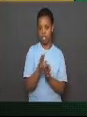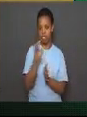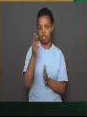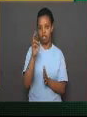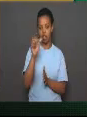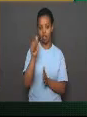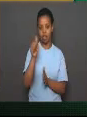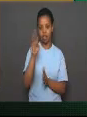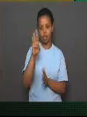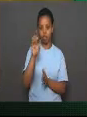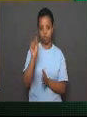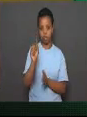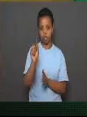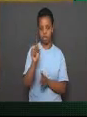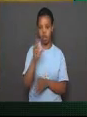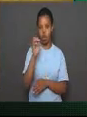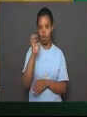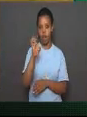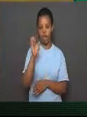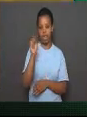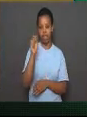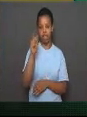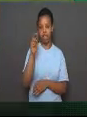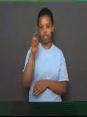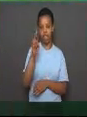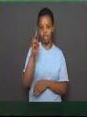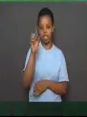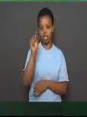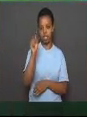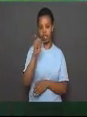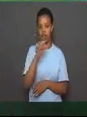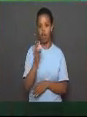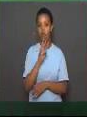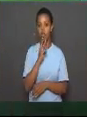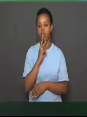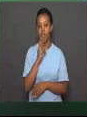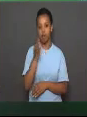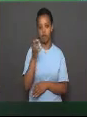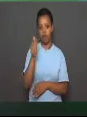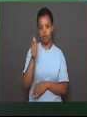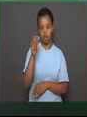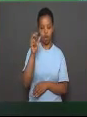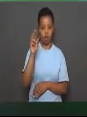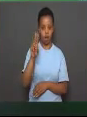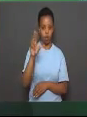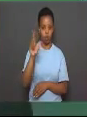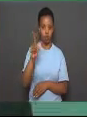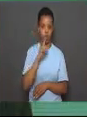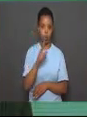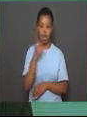crabs, oysters, and waterfowl. We have time for one last